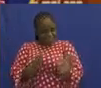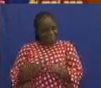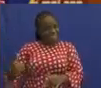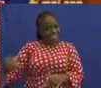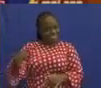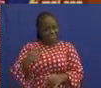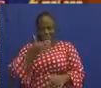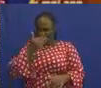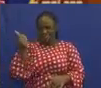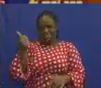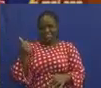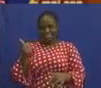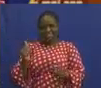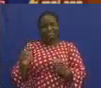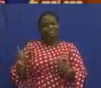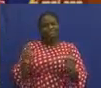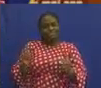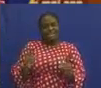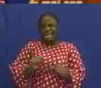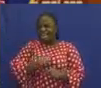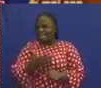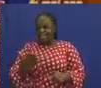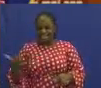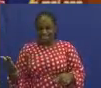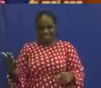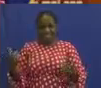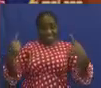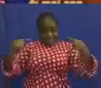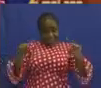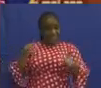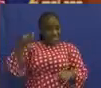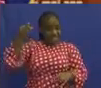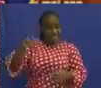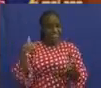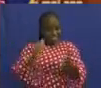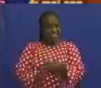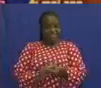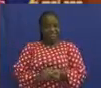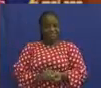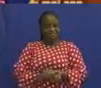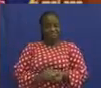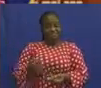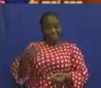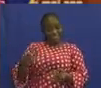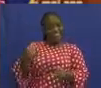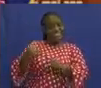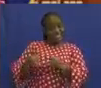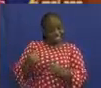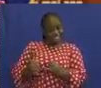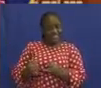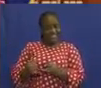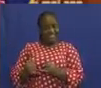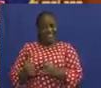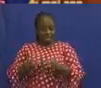better to deal with any such occurrences in the future. To this end, the committee